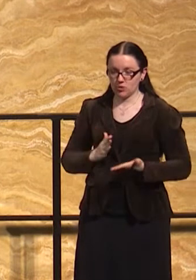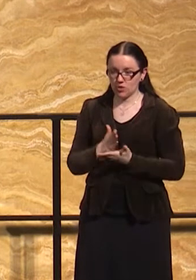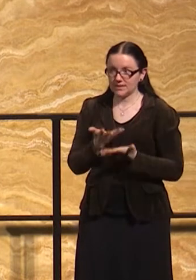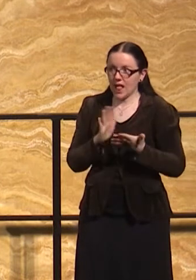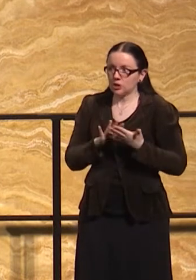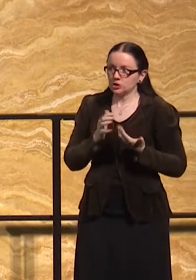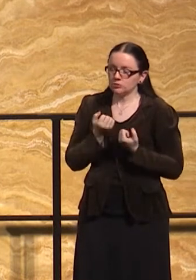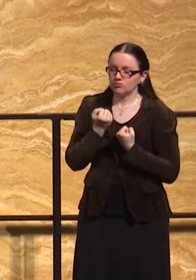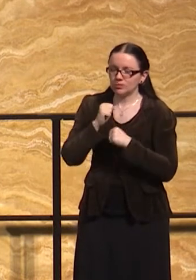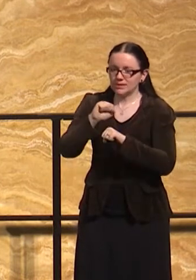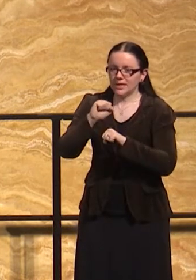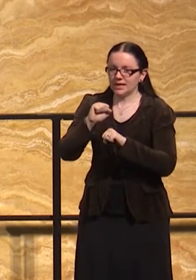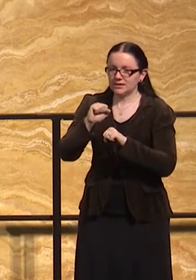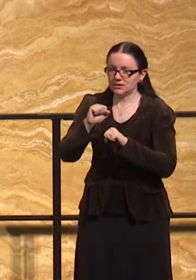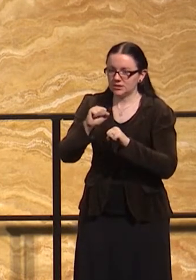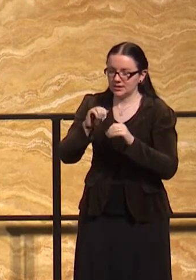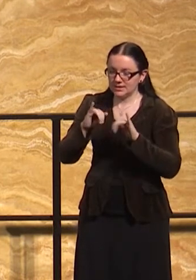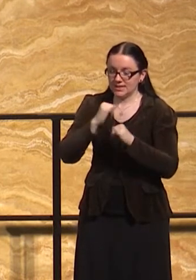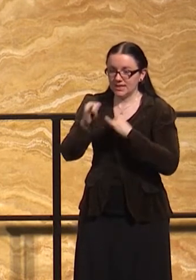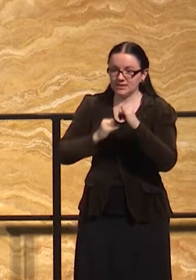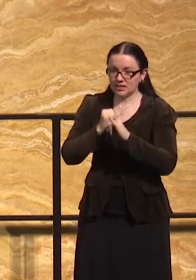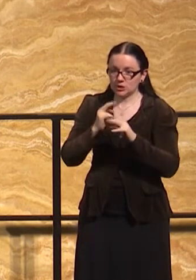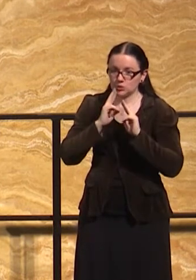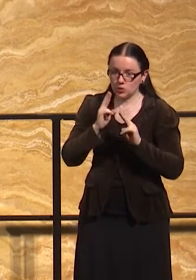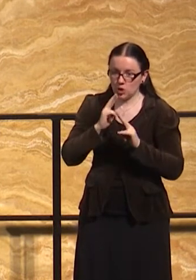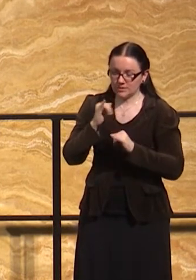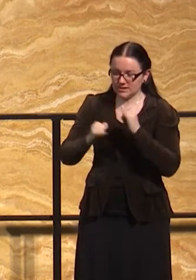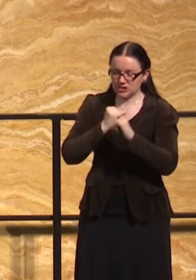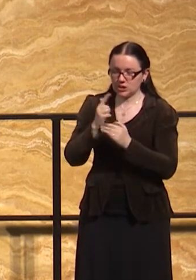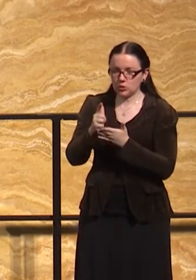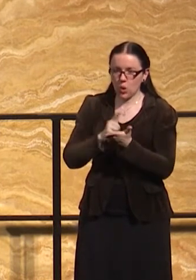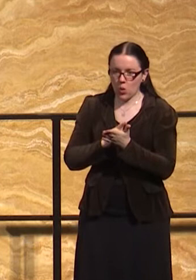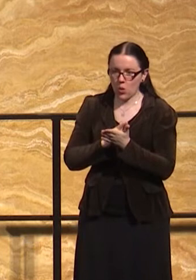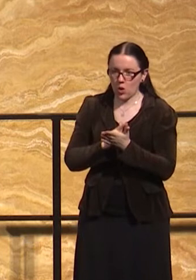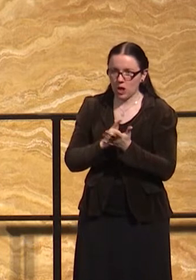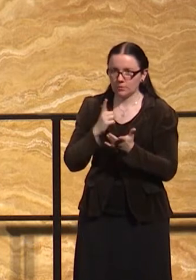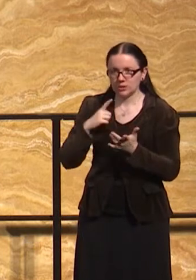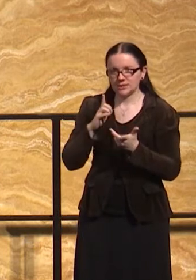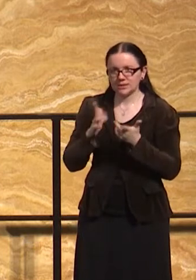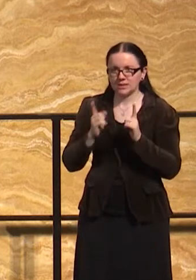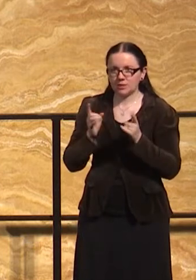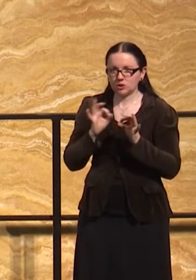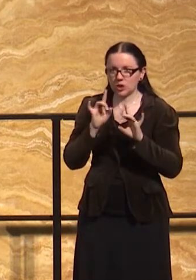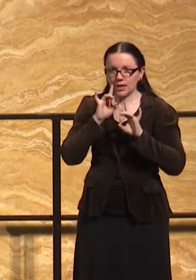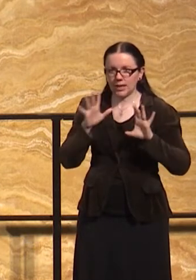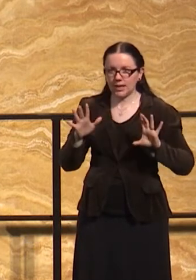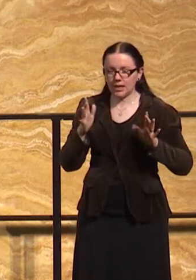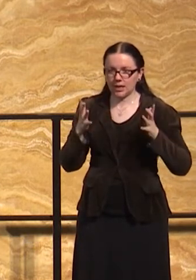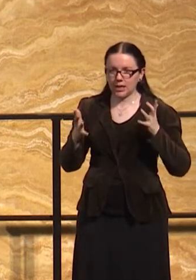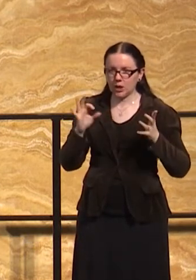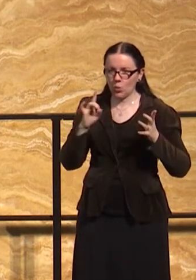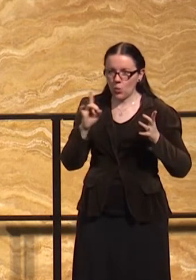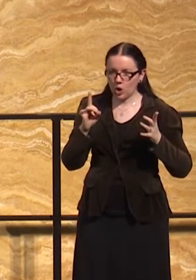upholding international norms and international law, where it's not clear what defines